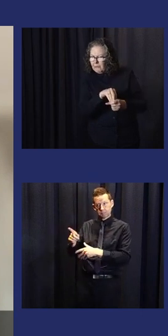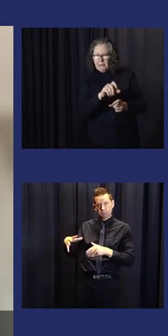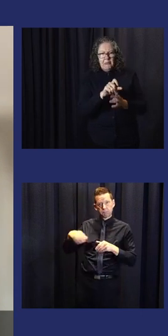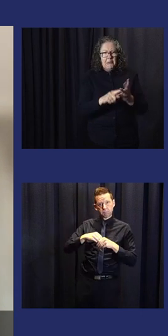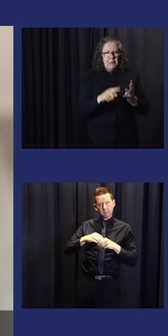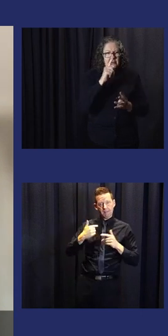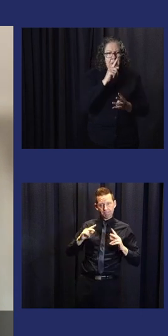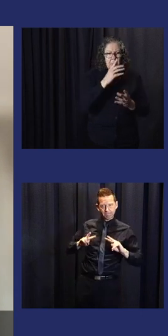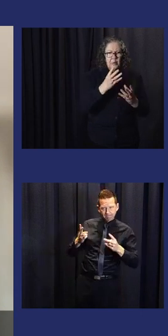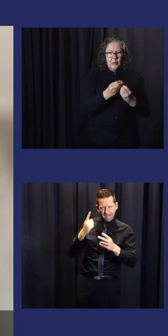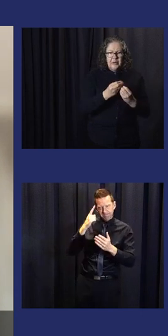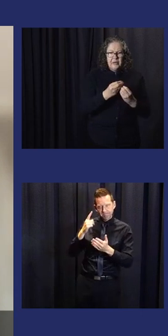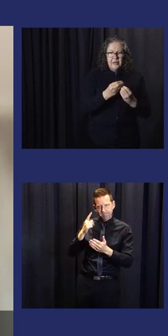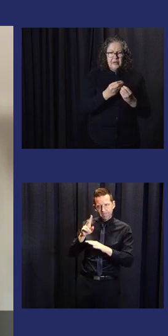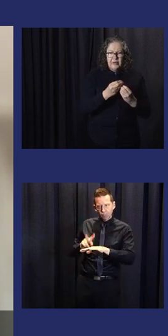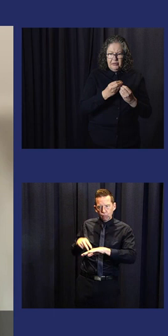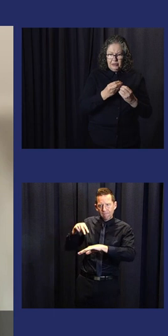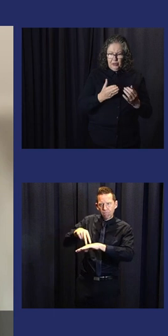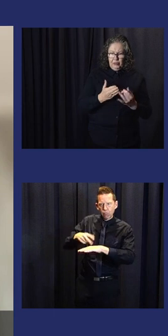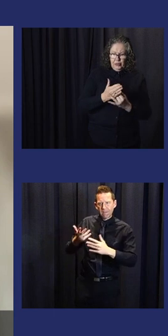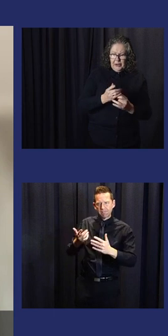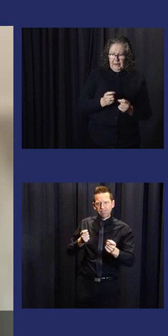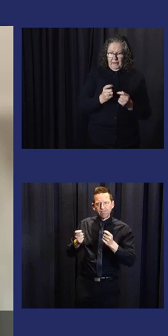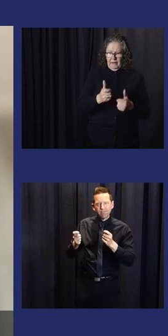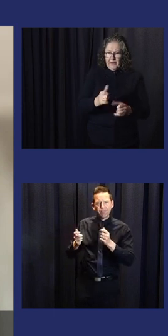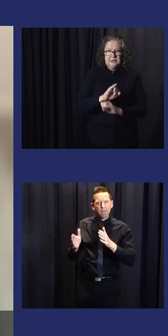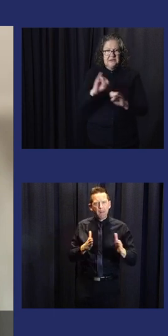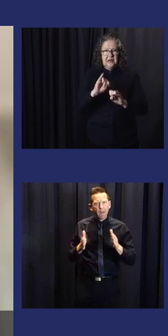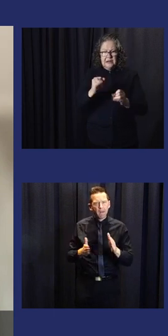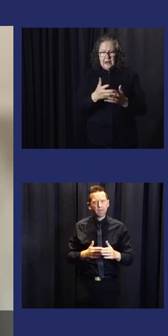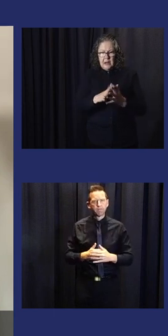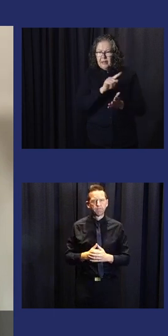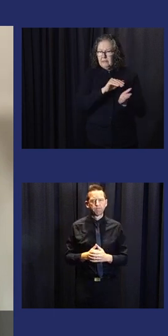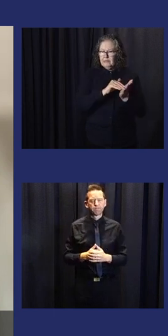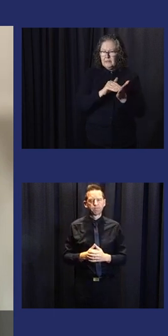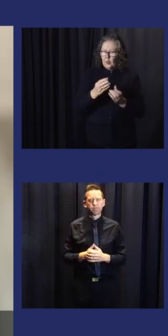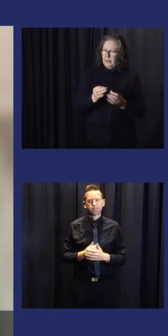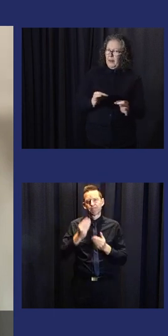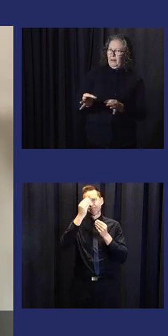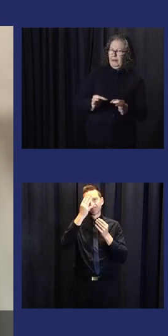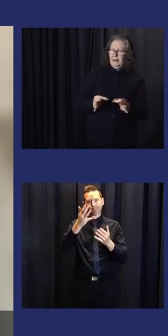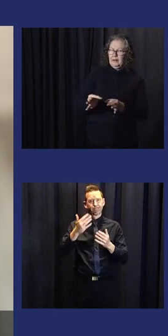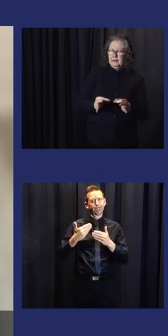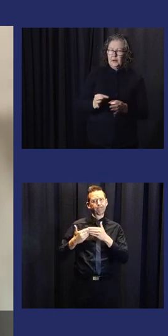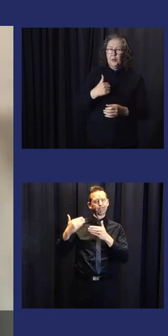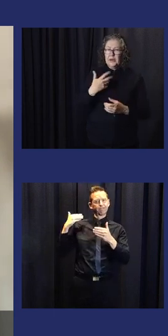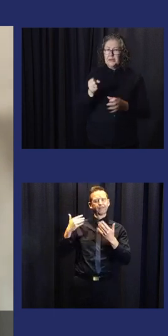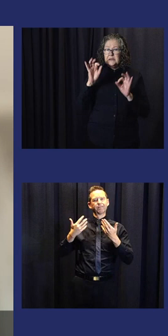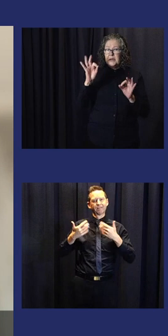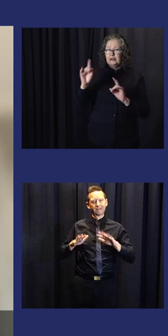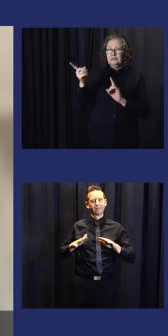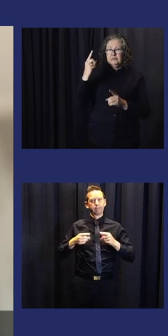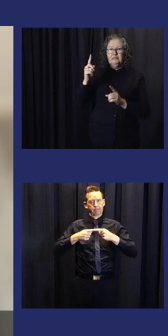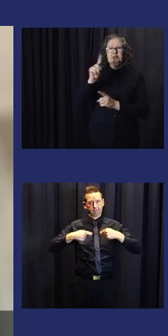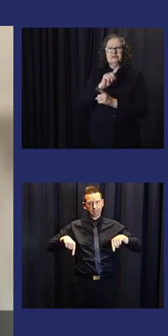recovery planning. We also have held, a special session in the